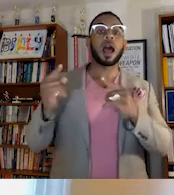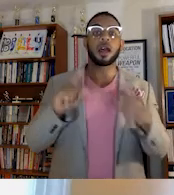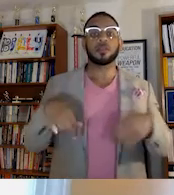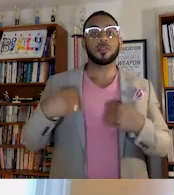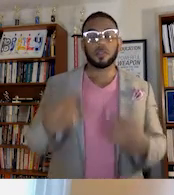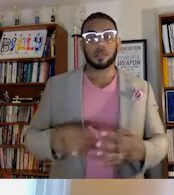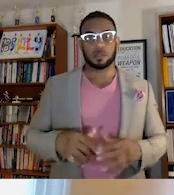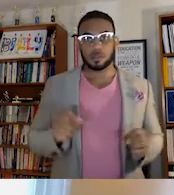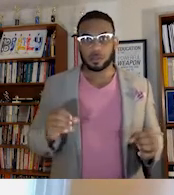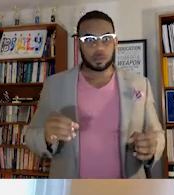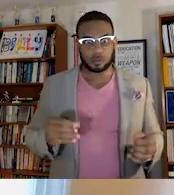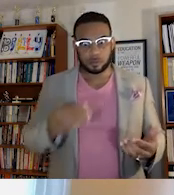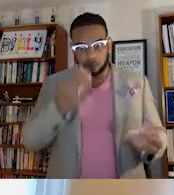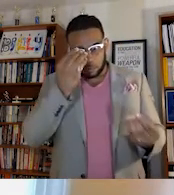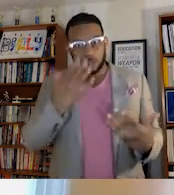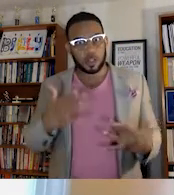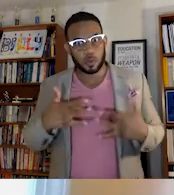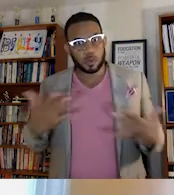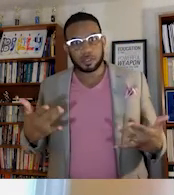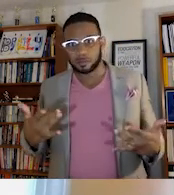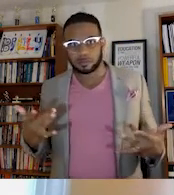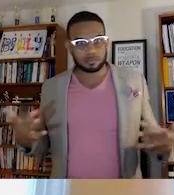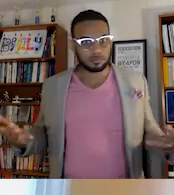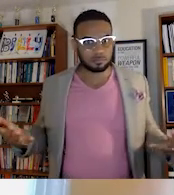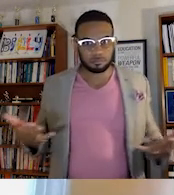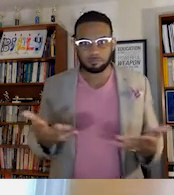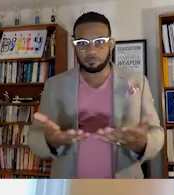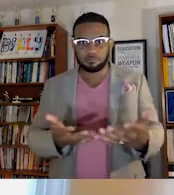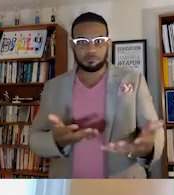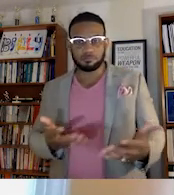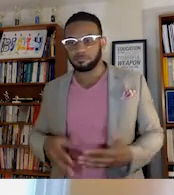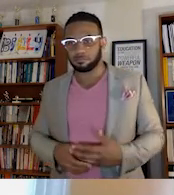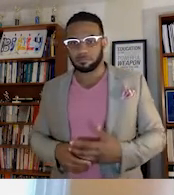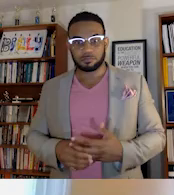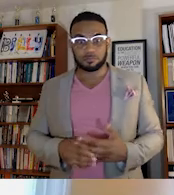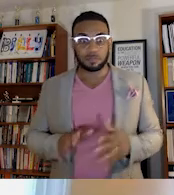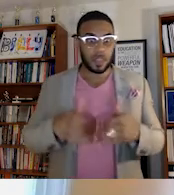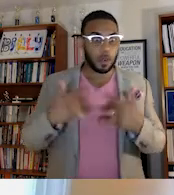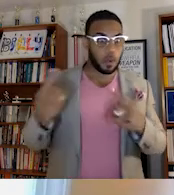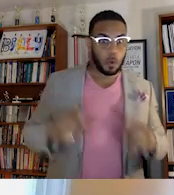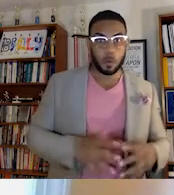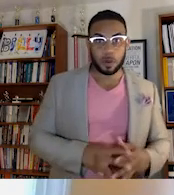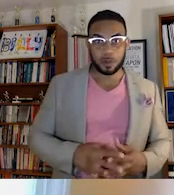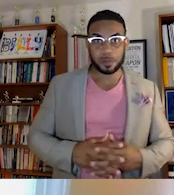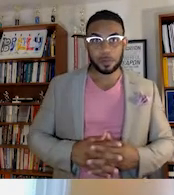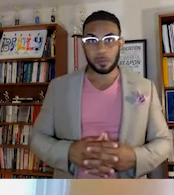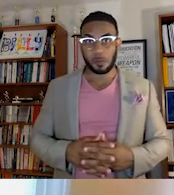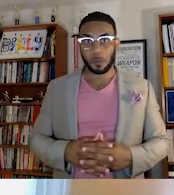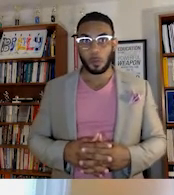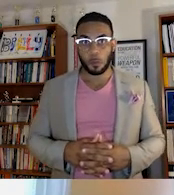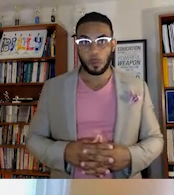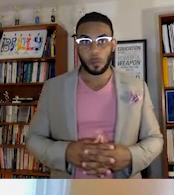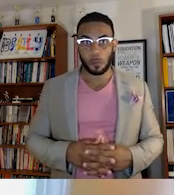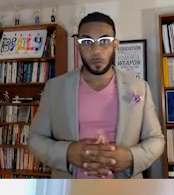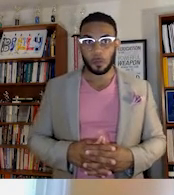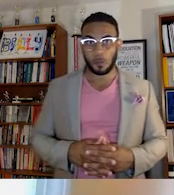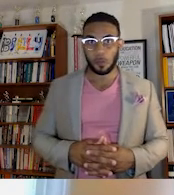so far. So tell us what's going on and how's it going?